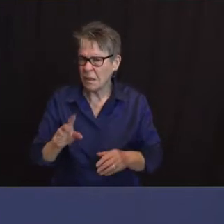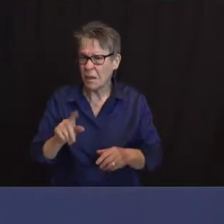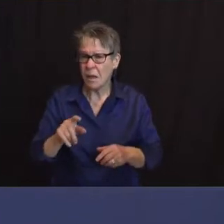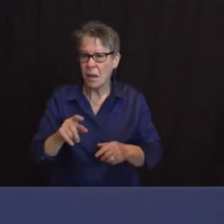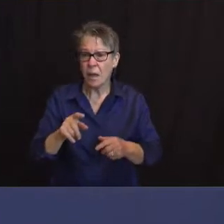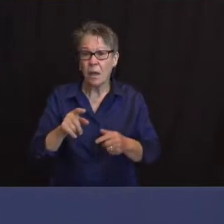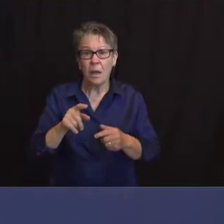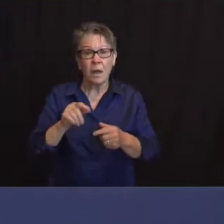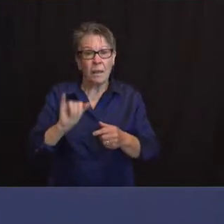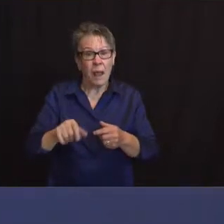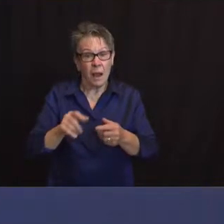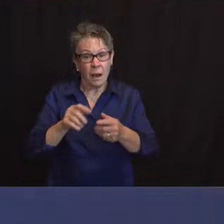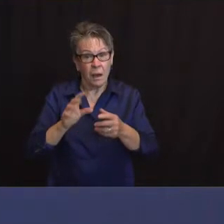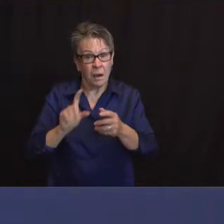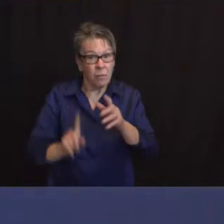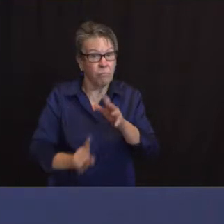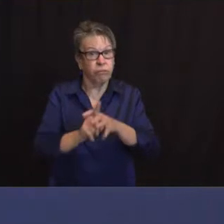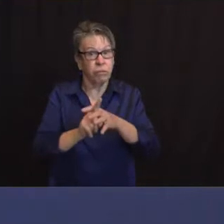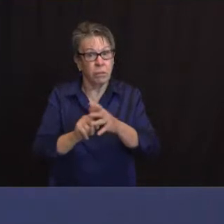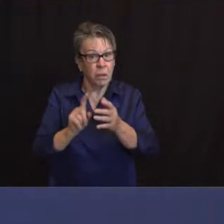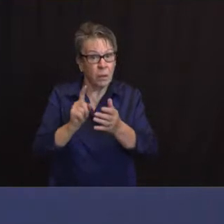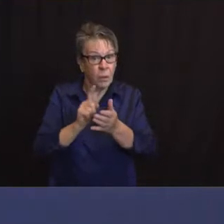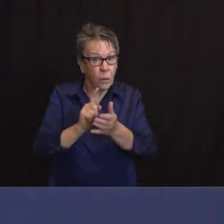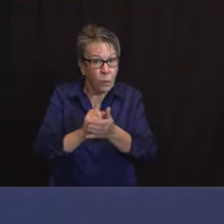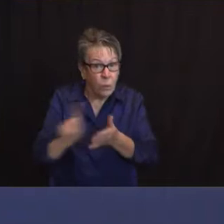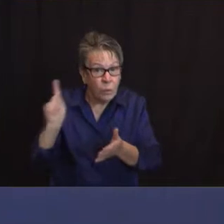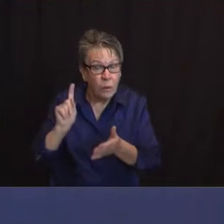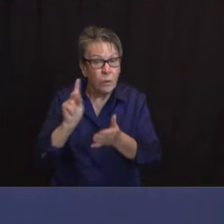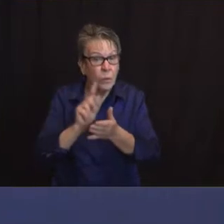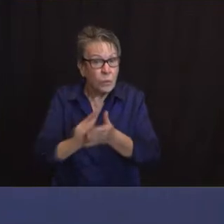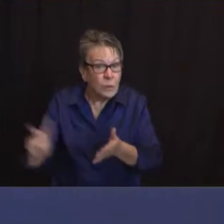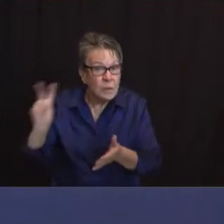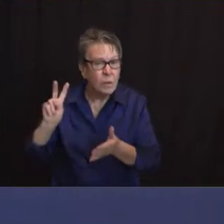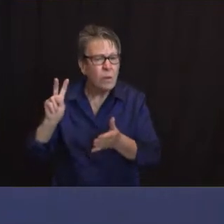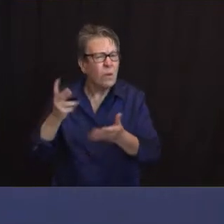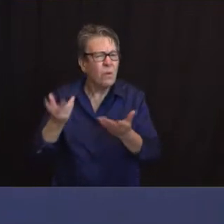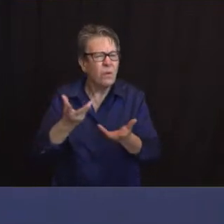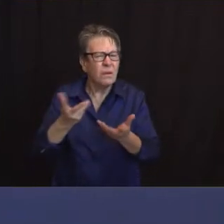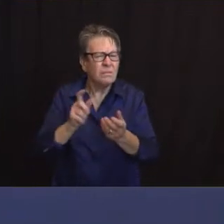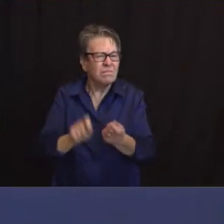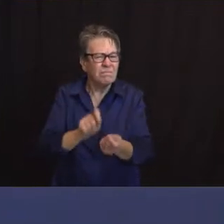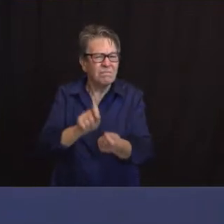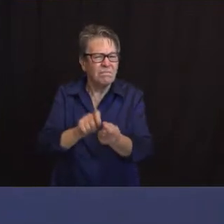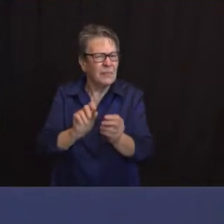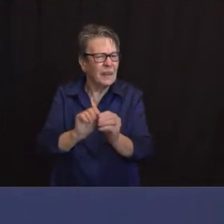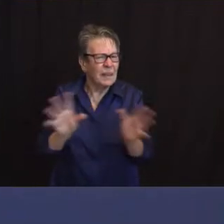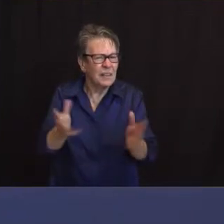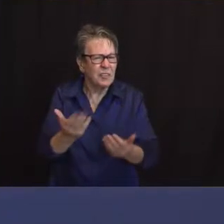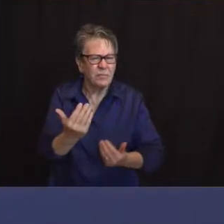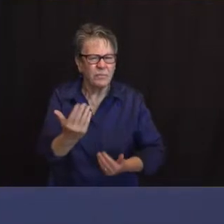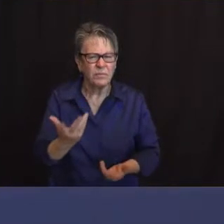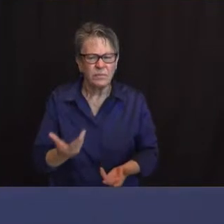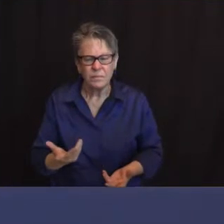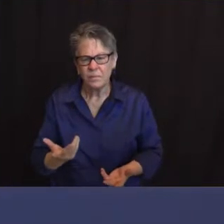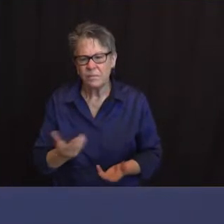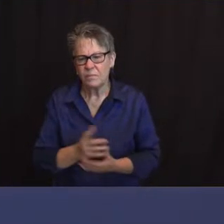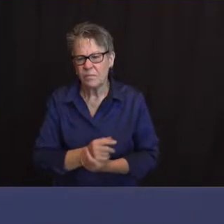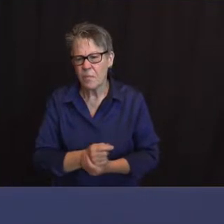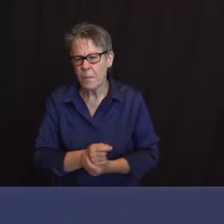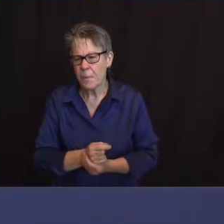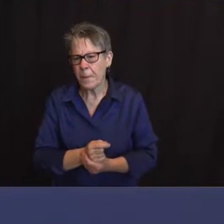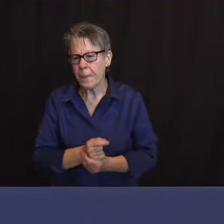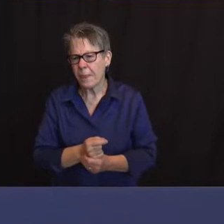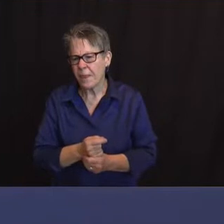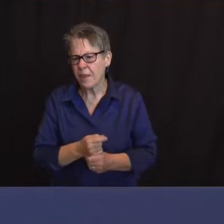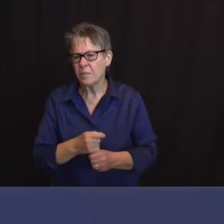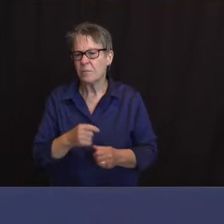last week, so I'm going to start by reading a sentence from the Department of Health. They said in a statement, "The cases we report every day are new, and that the